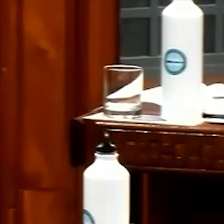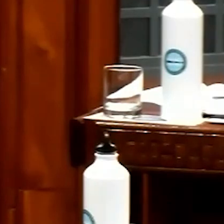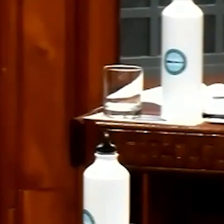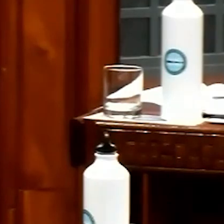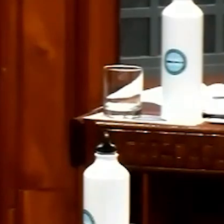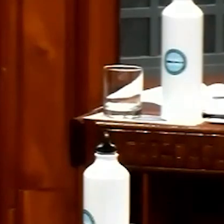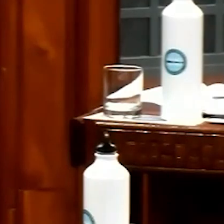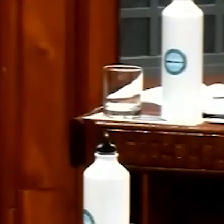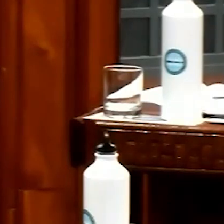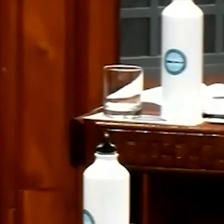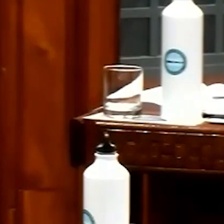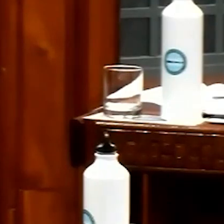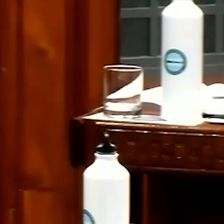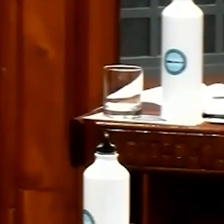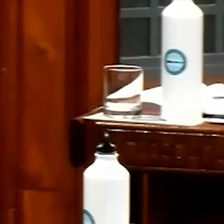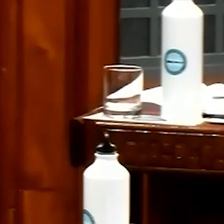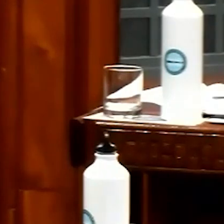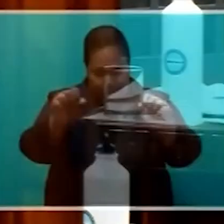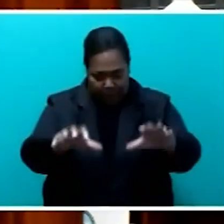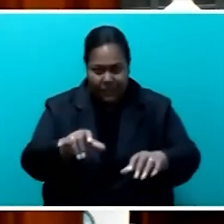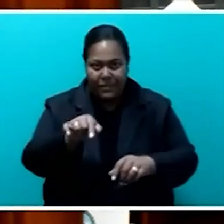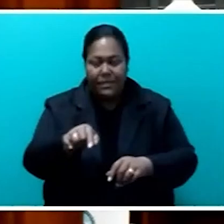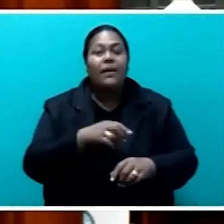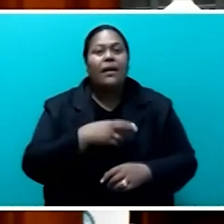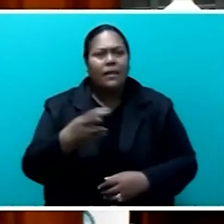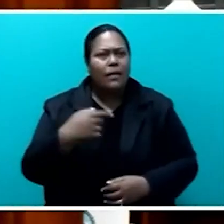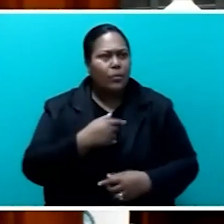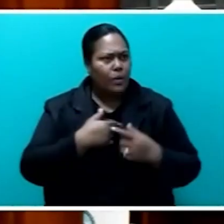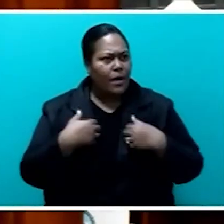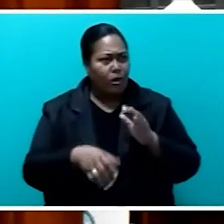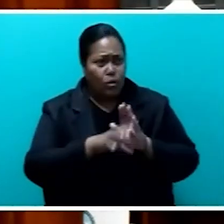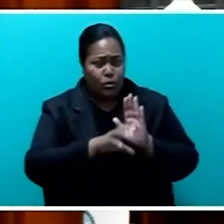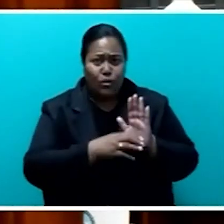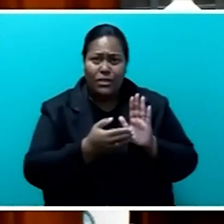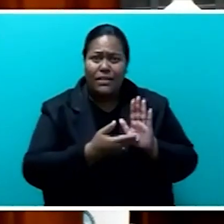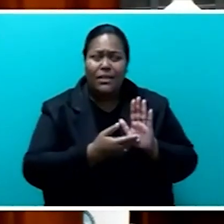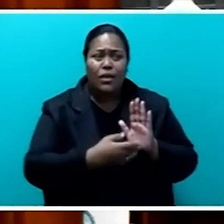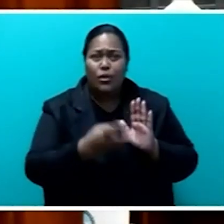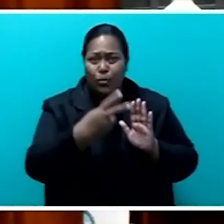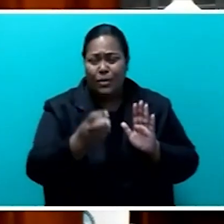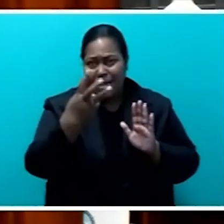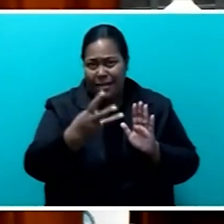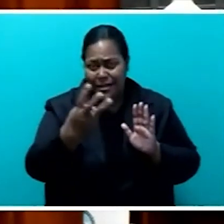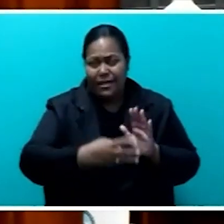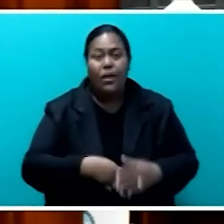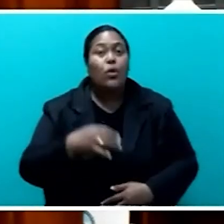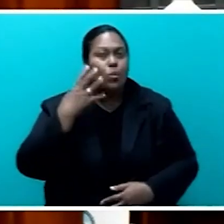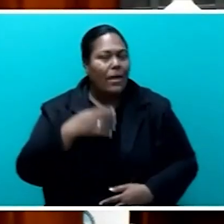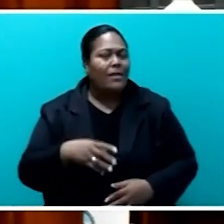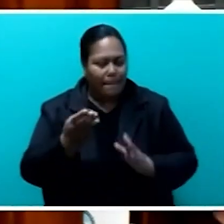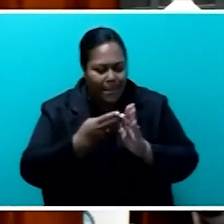and give our blessings for the review of this 2013 Constitution. Of course, when the required